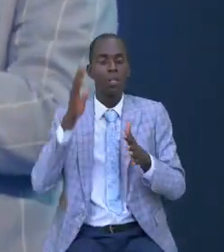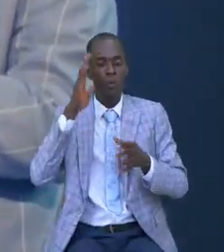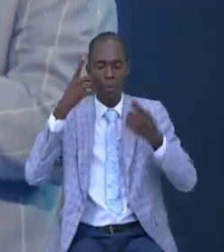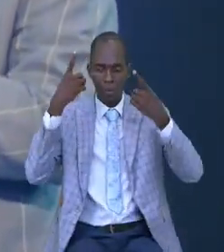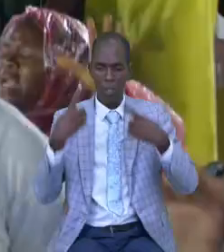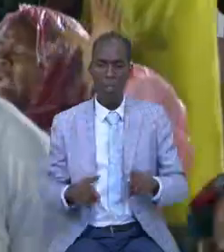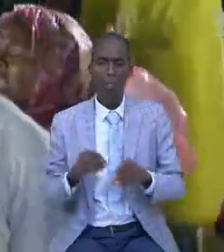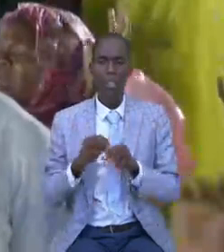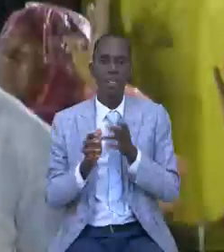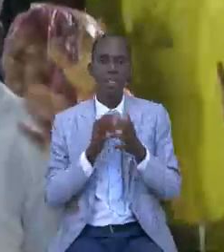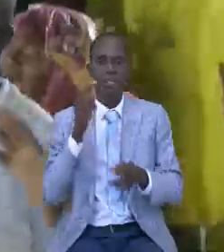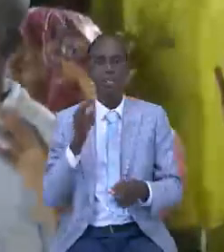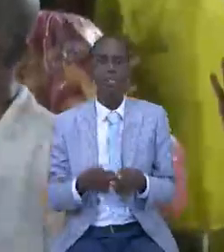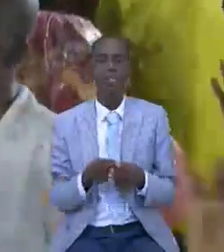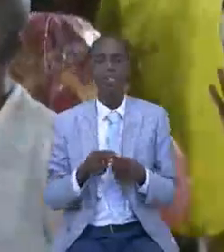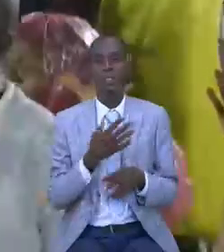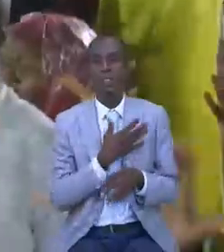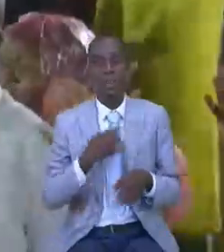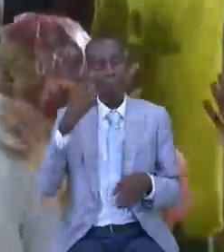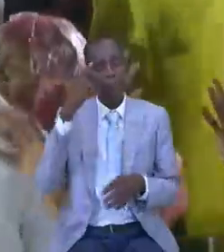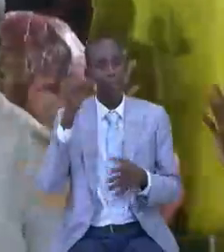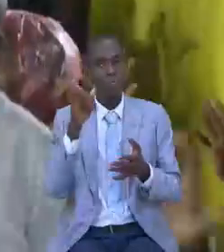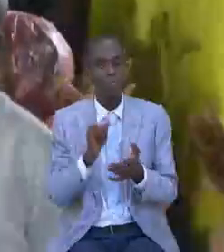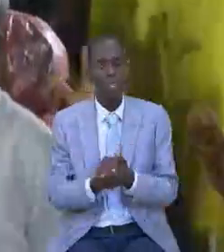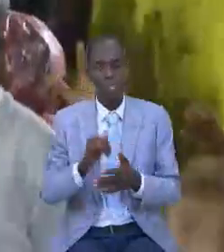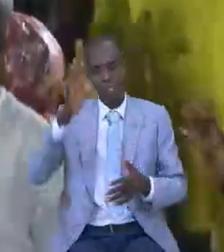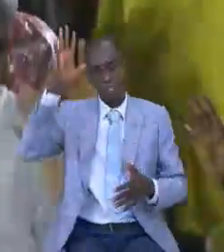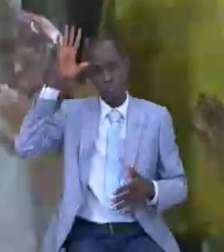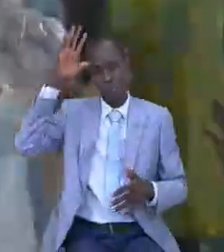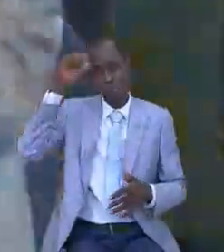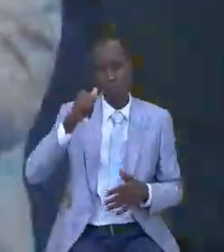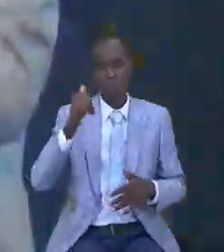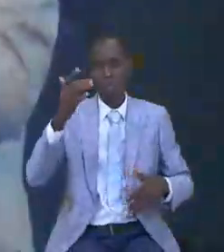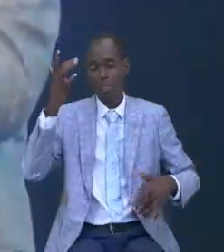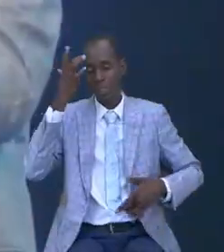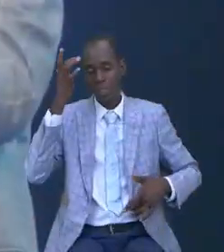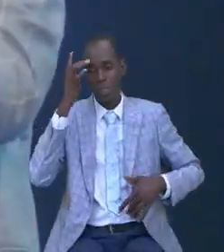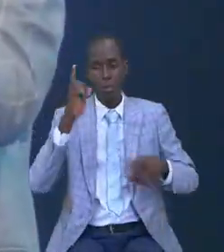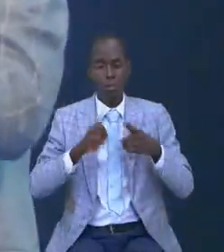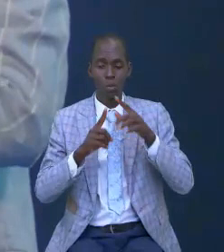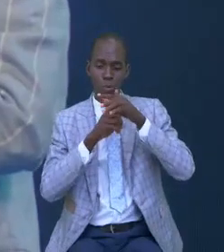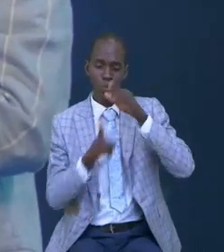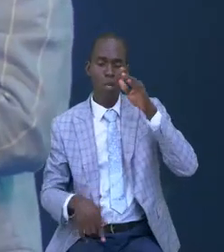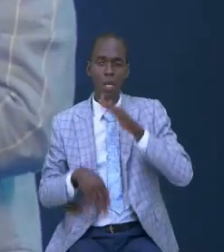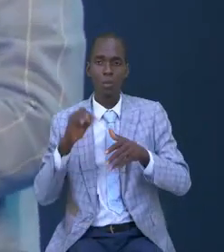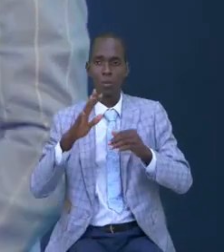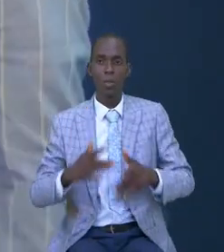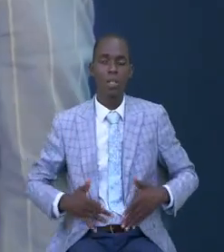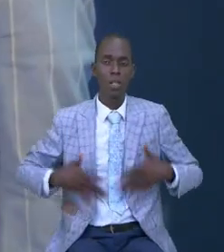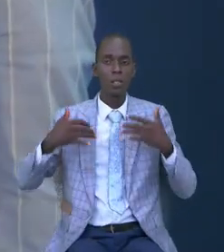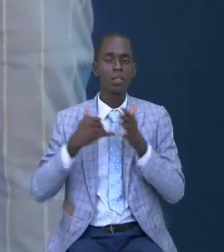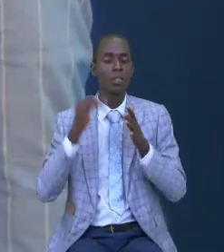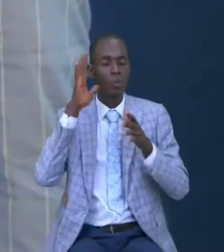come to pass. Yeah. And for that incurable disease to vanish out of your life, it